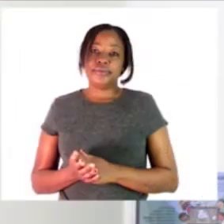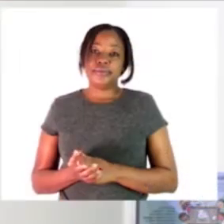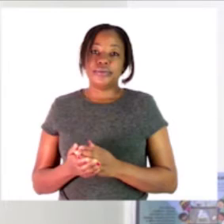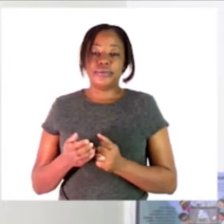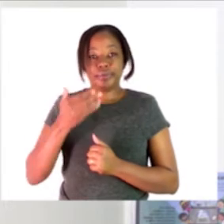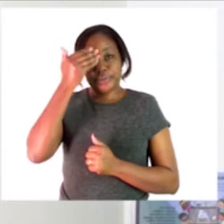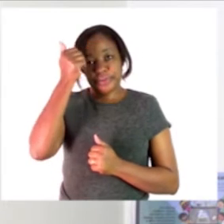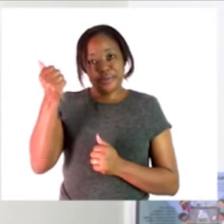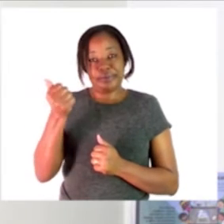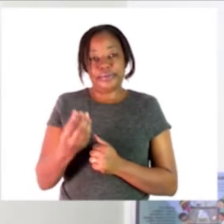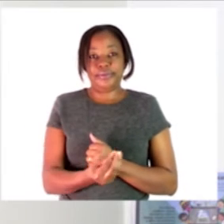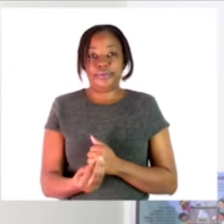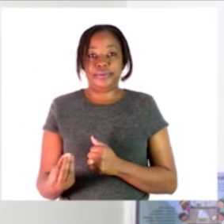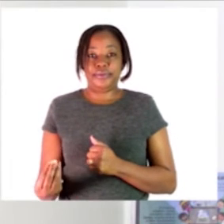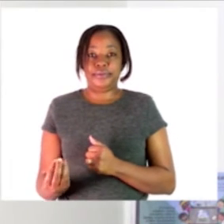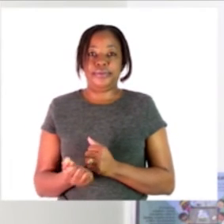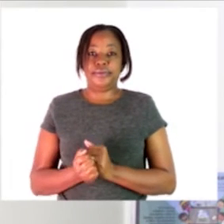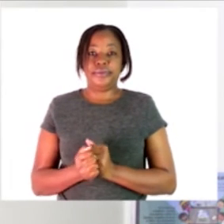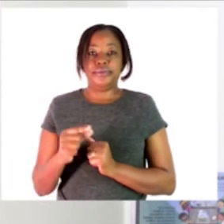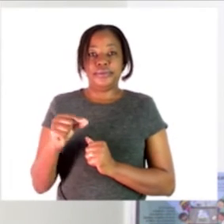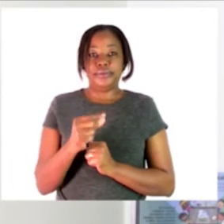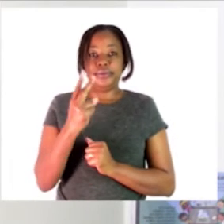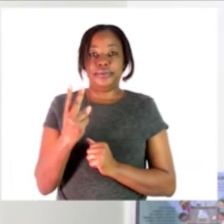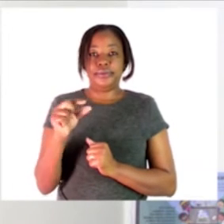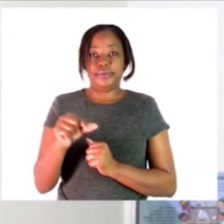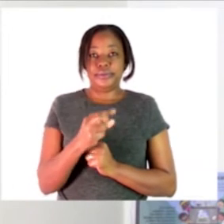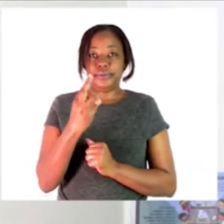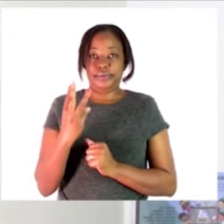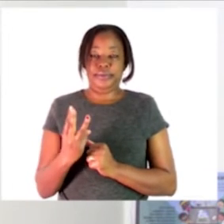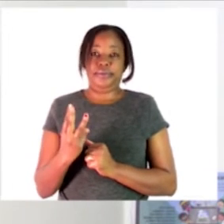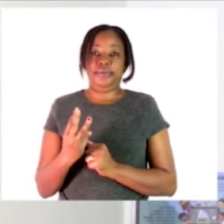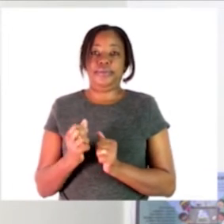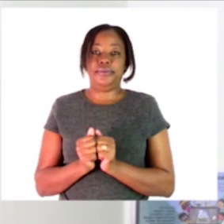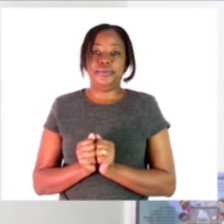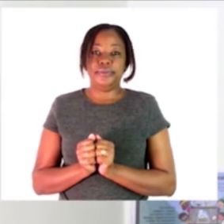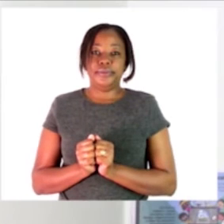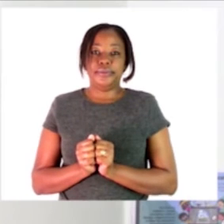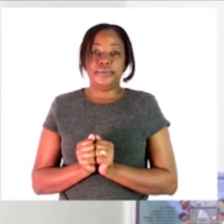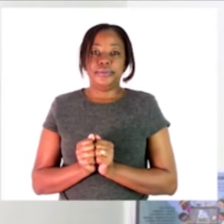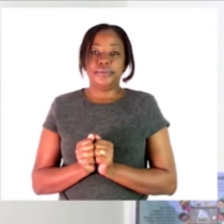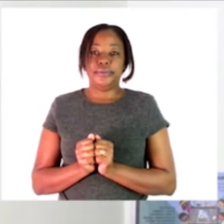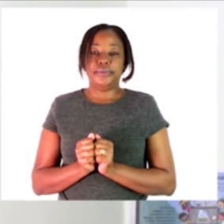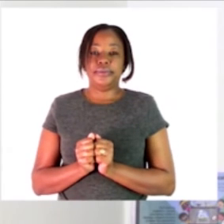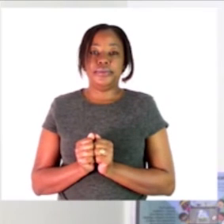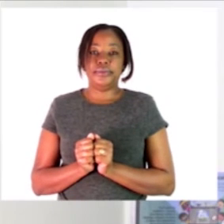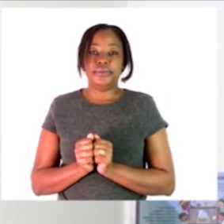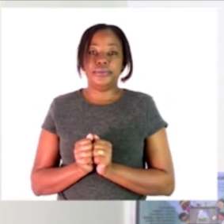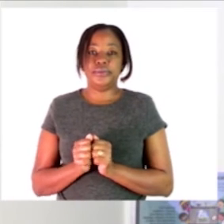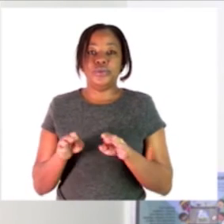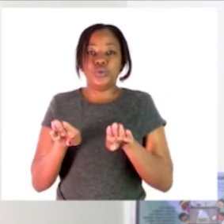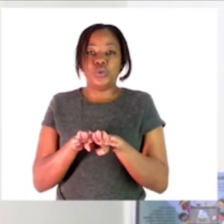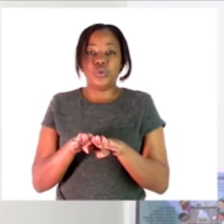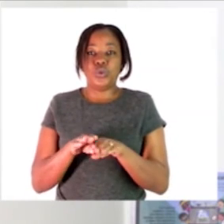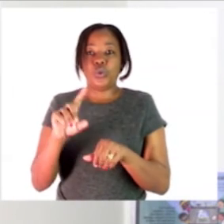Good morning, learners. Grade 2 and grade 3, are you still with me? Okay, what are you doing at home?